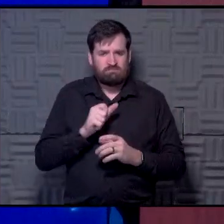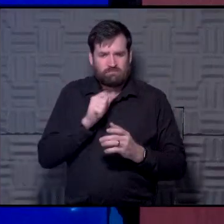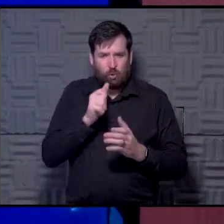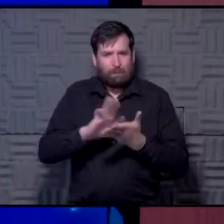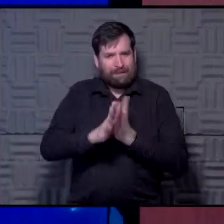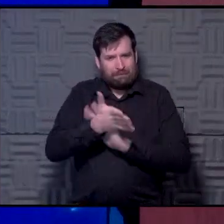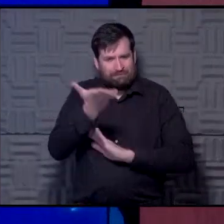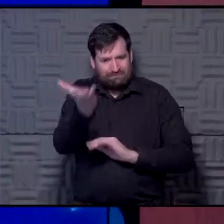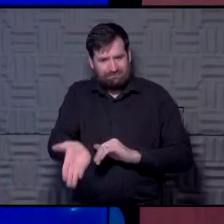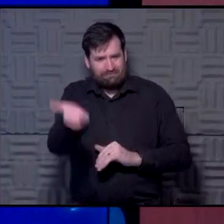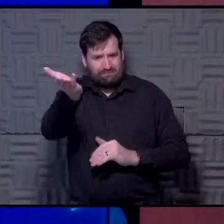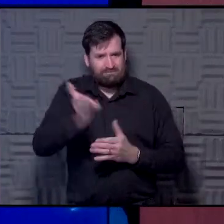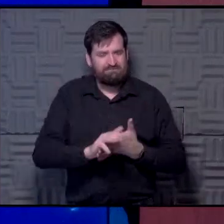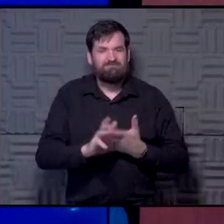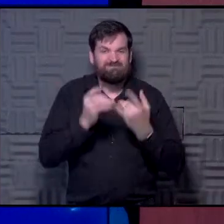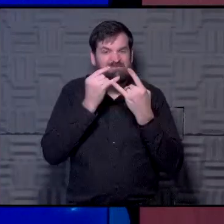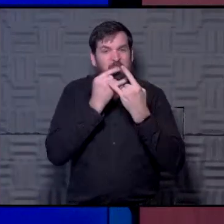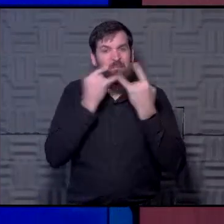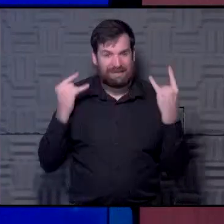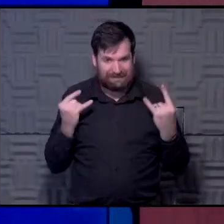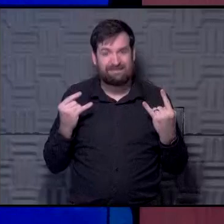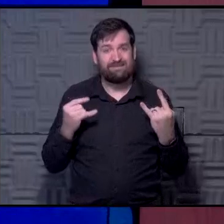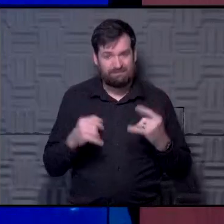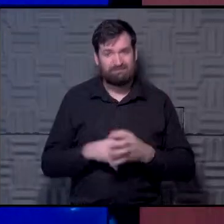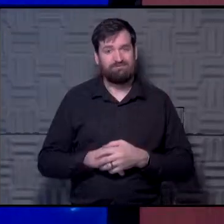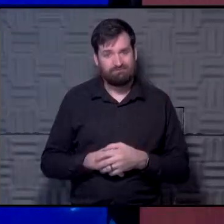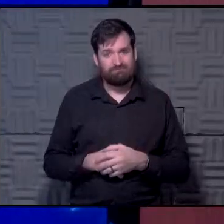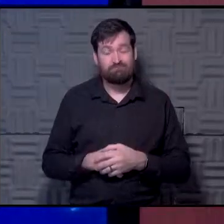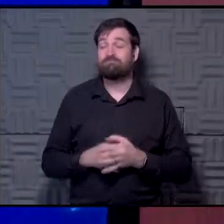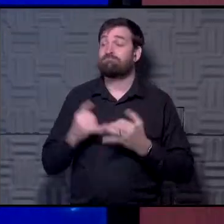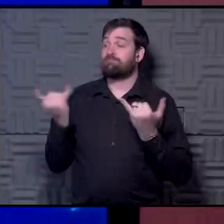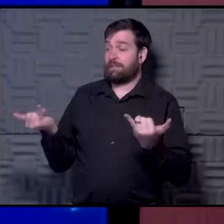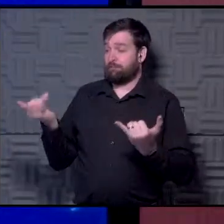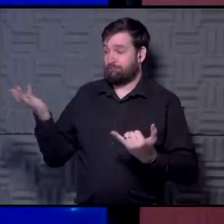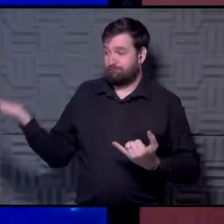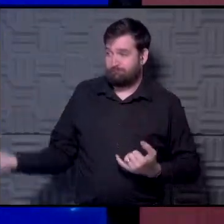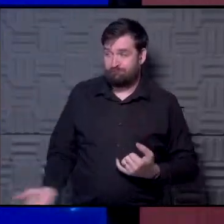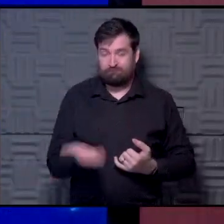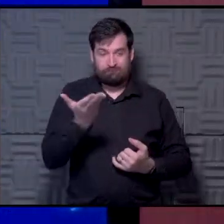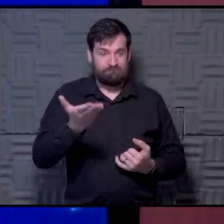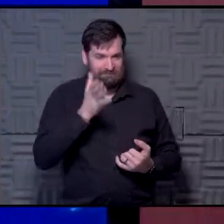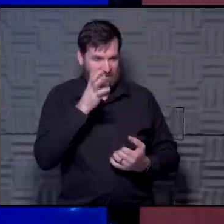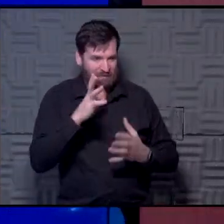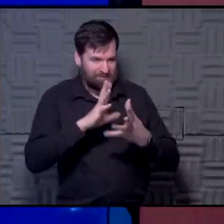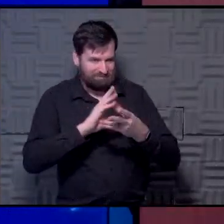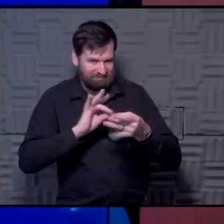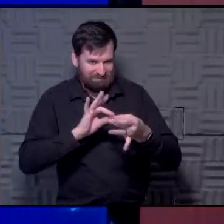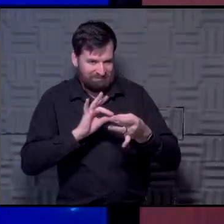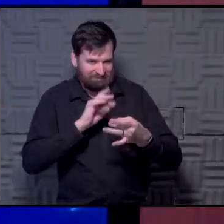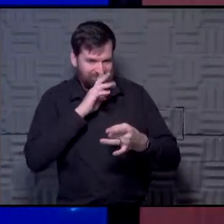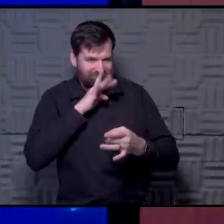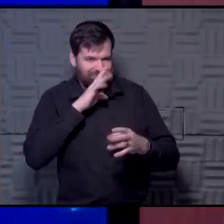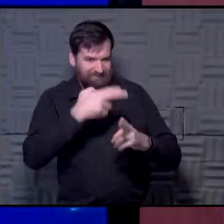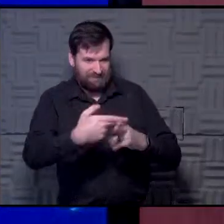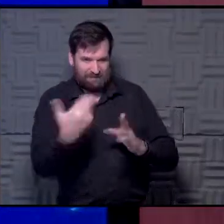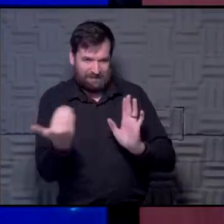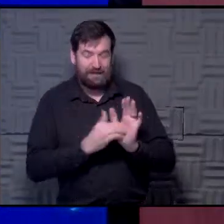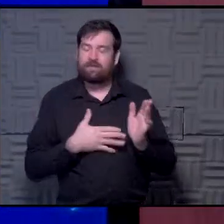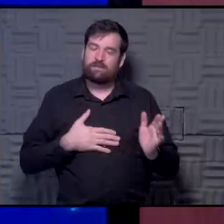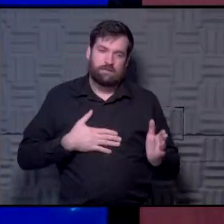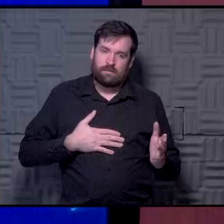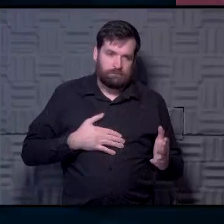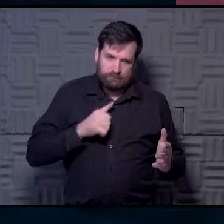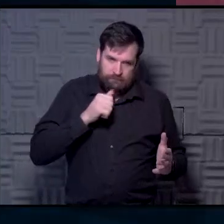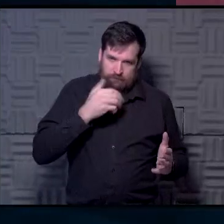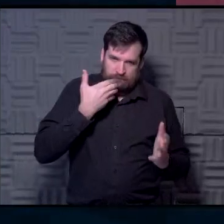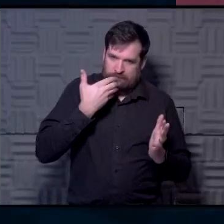Wear your mask. All right, so let's turn. I'm going to say this right again. Names are not my strength. Can you